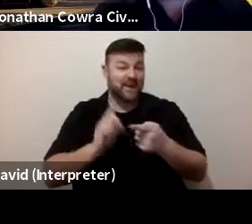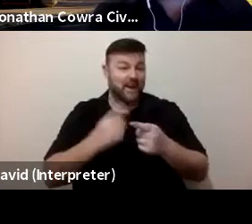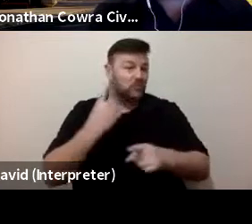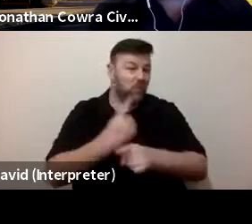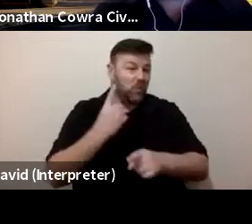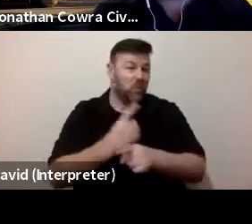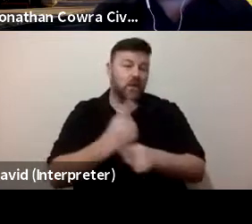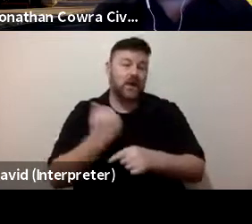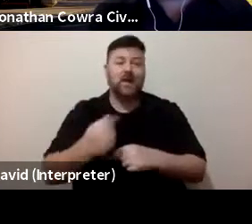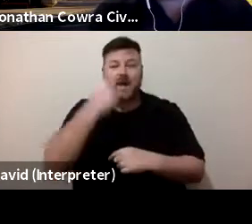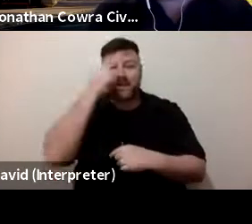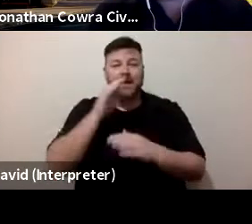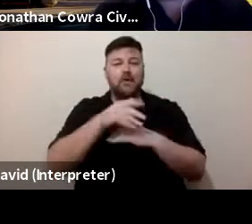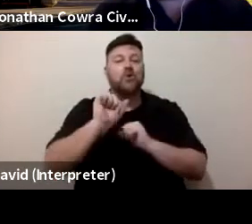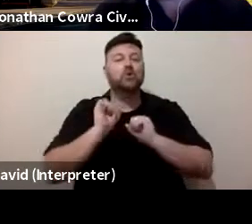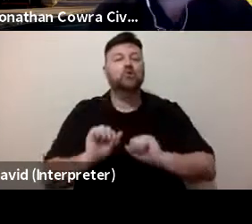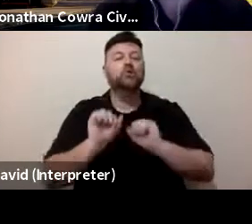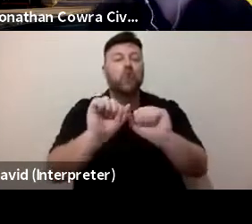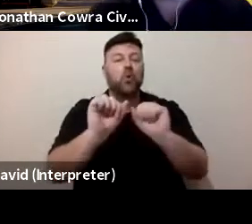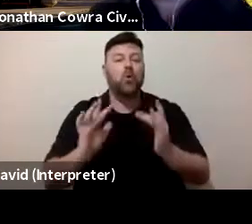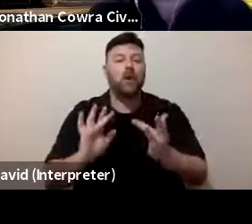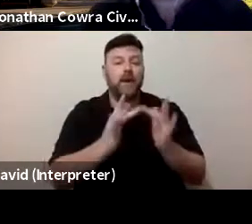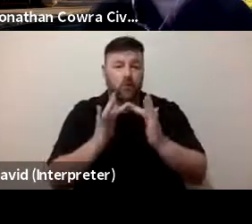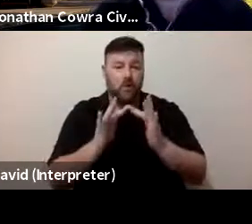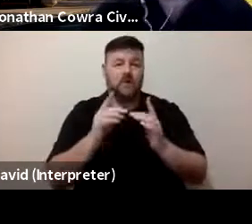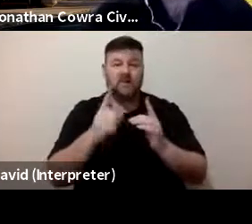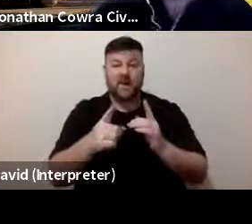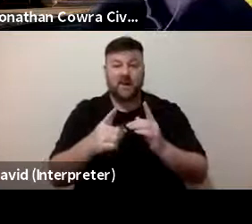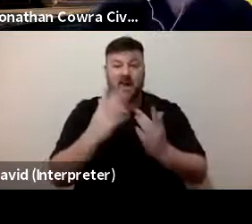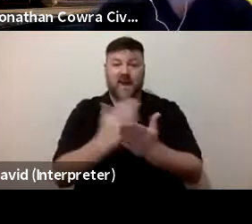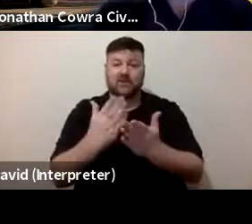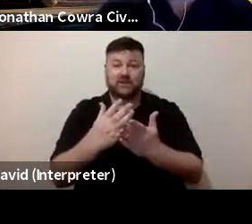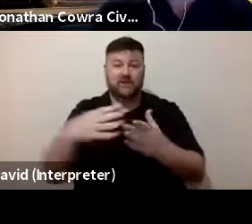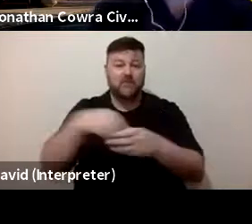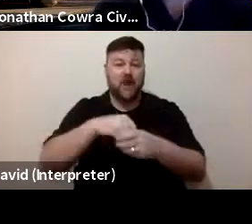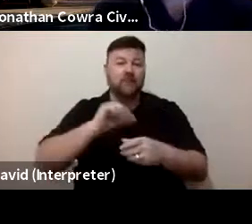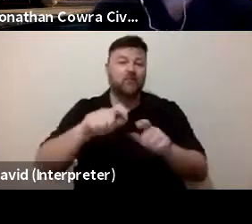as an extended part of your team, really.